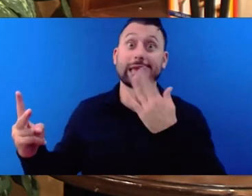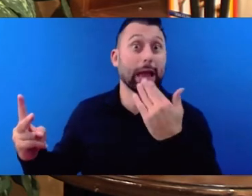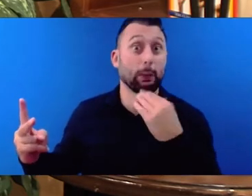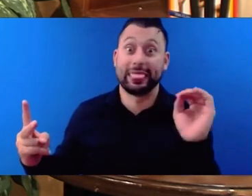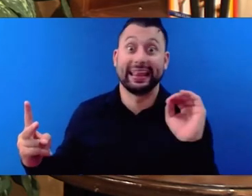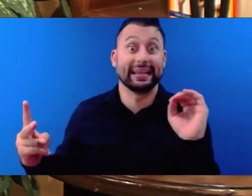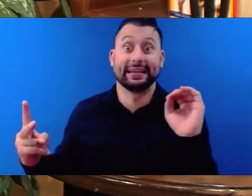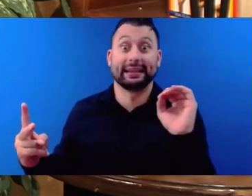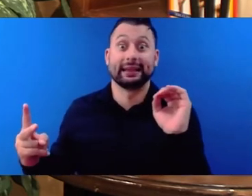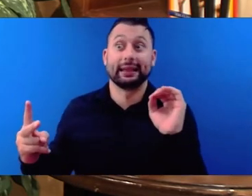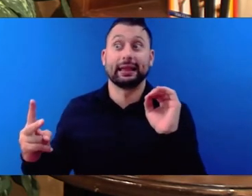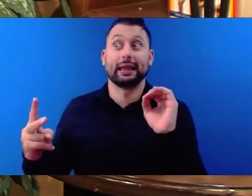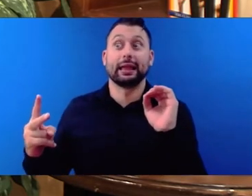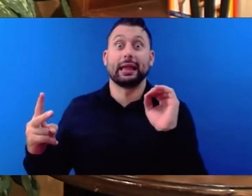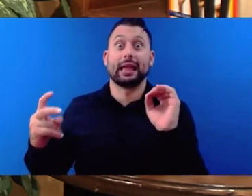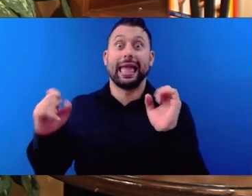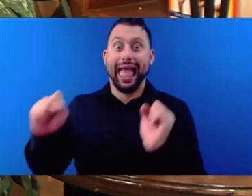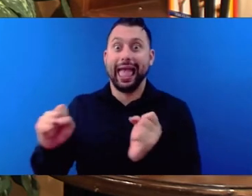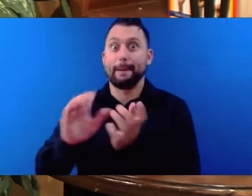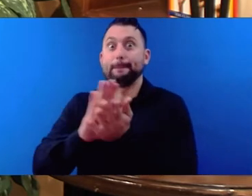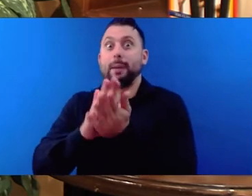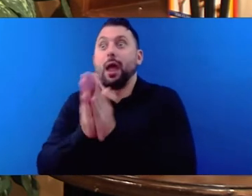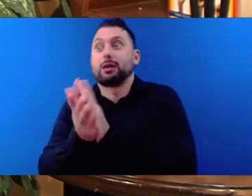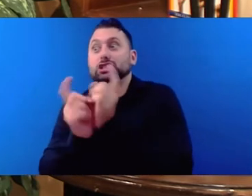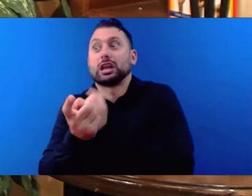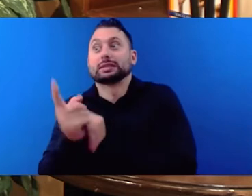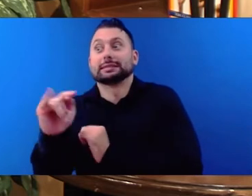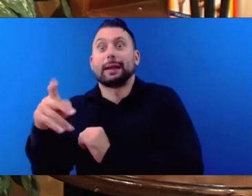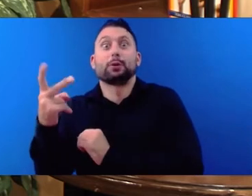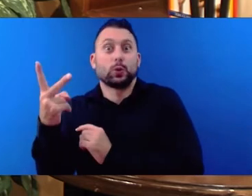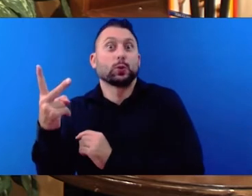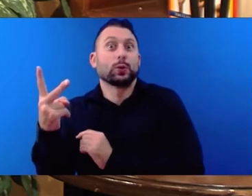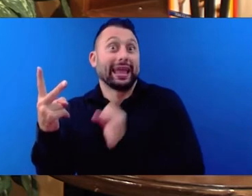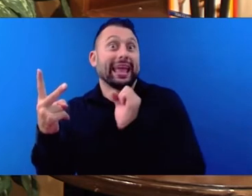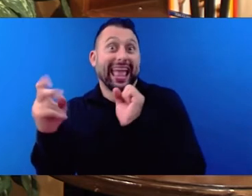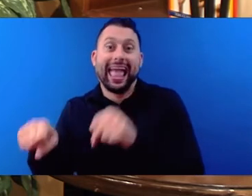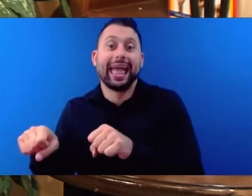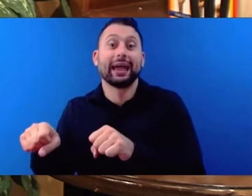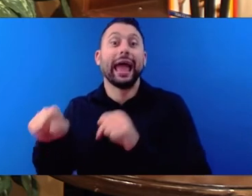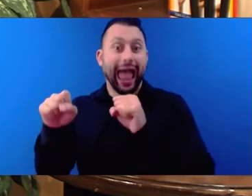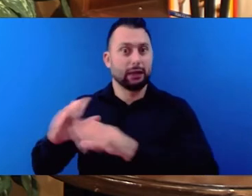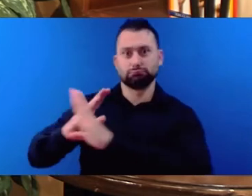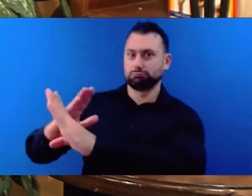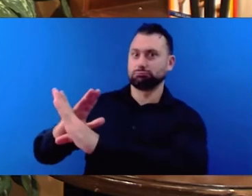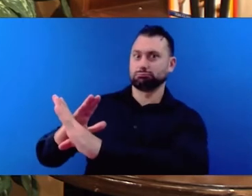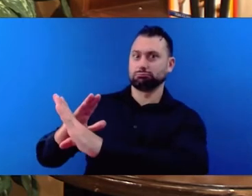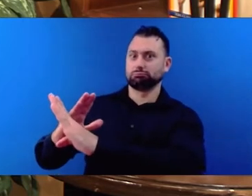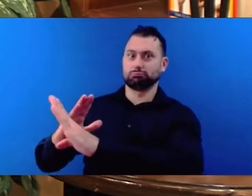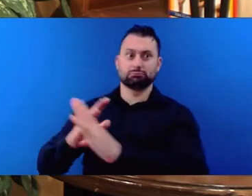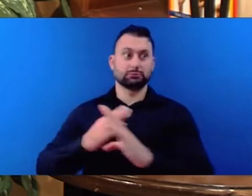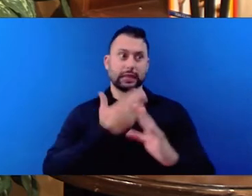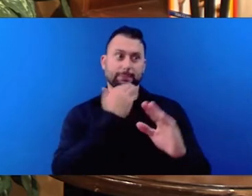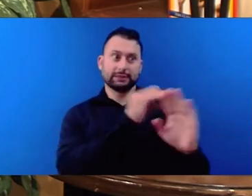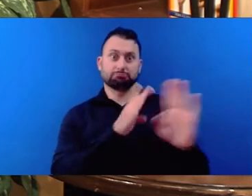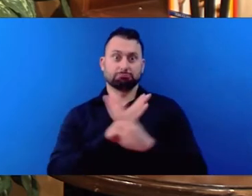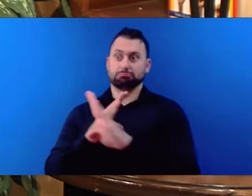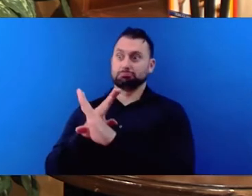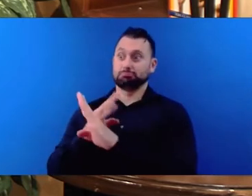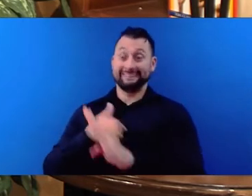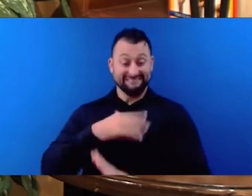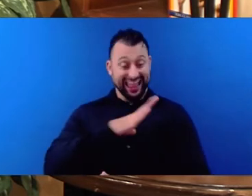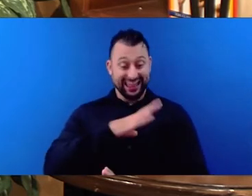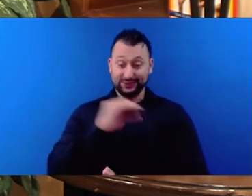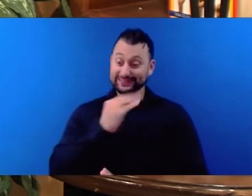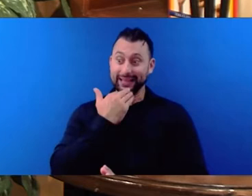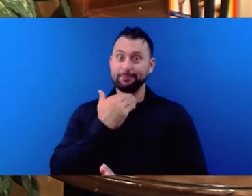Anybody age 45 or greater is at higher risk for developing type 2 diabetes. So we can't fix that. We're all going to